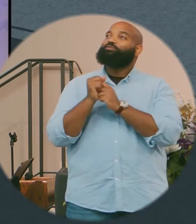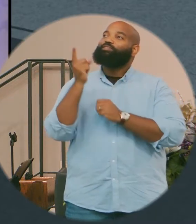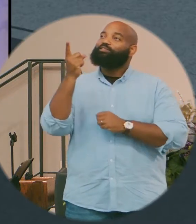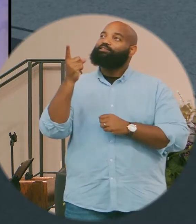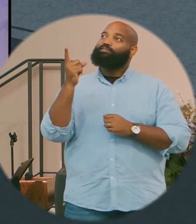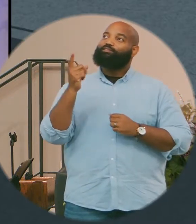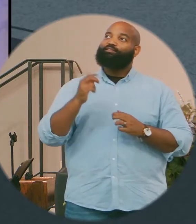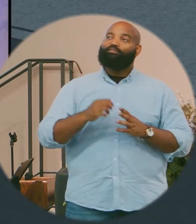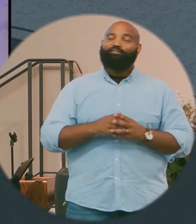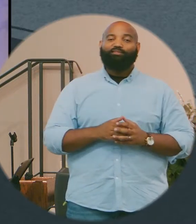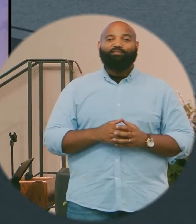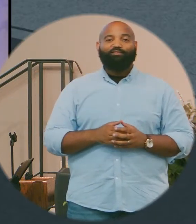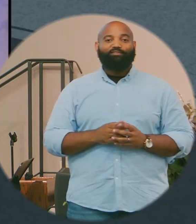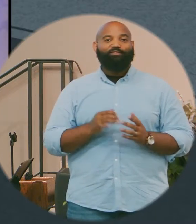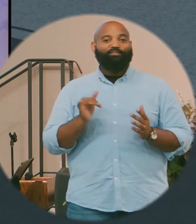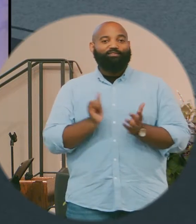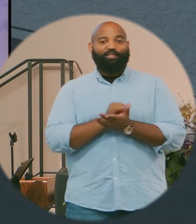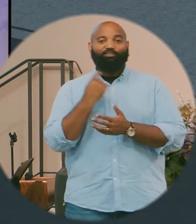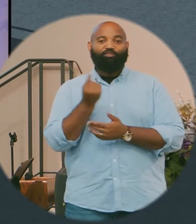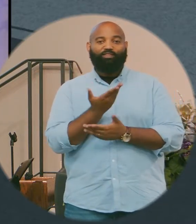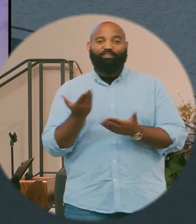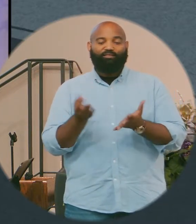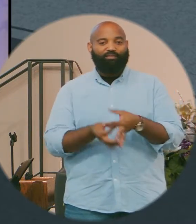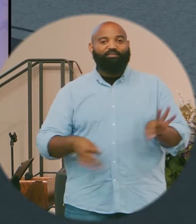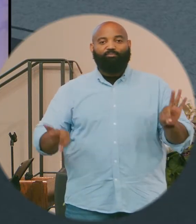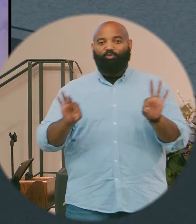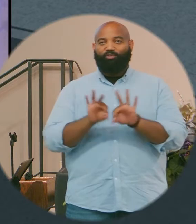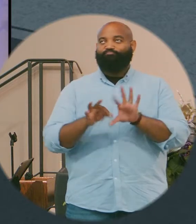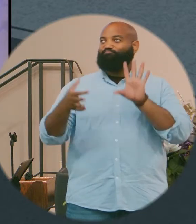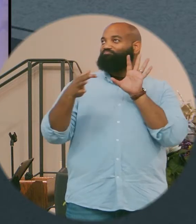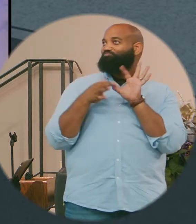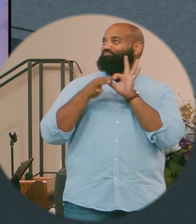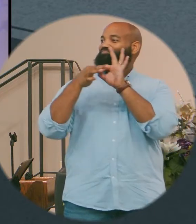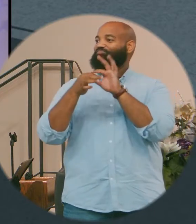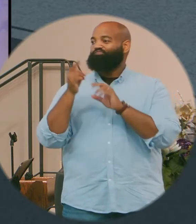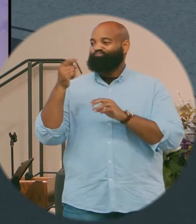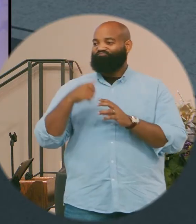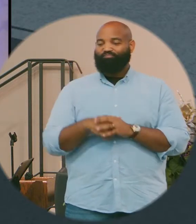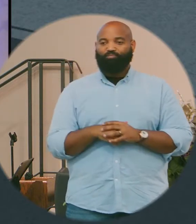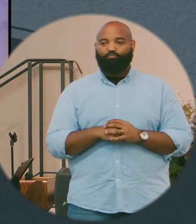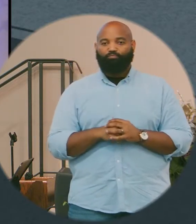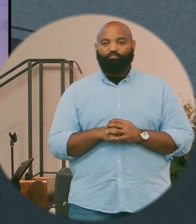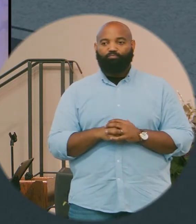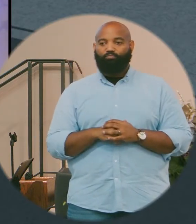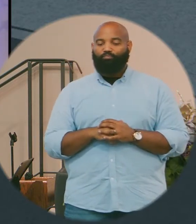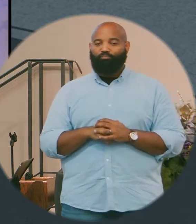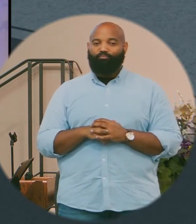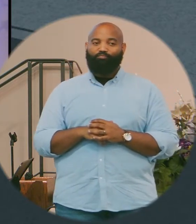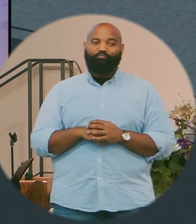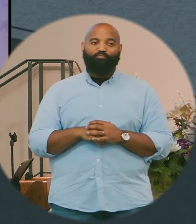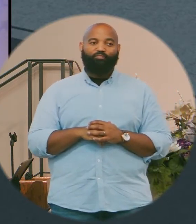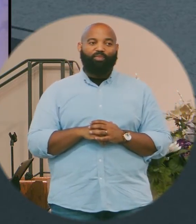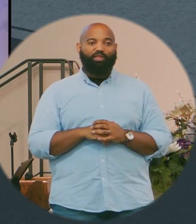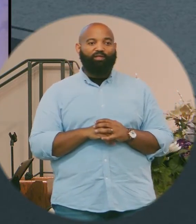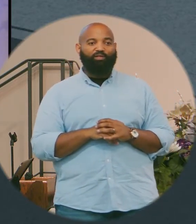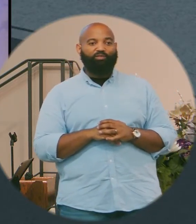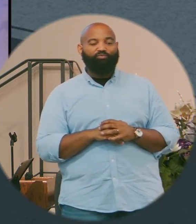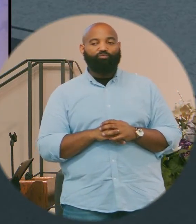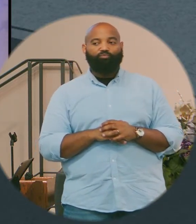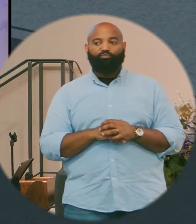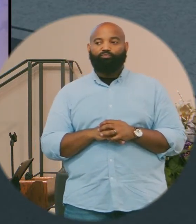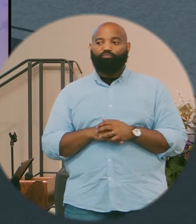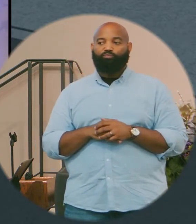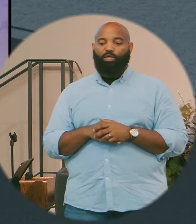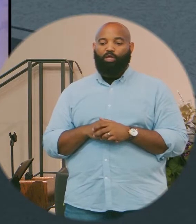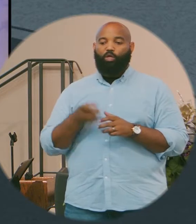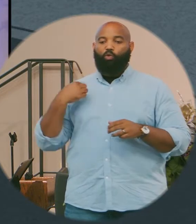the matter is, that's the only thing that really matters. We don't want your spirit to separate. We don't want to be separated from